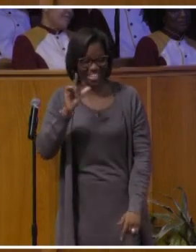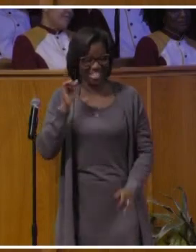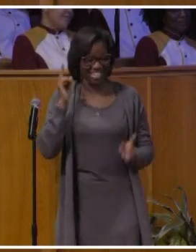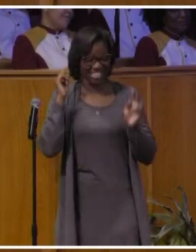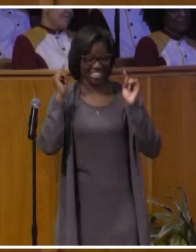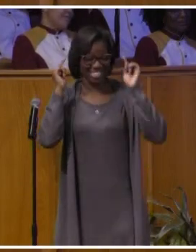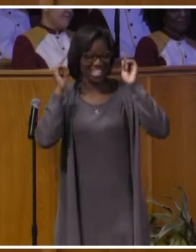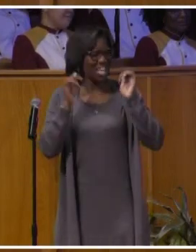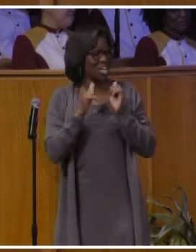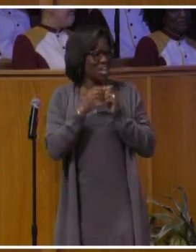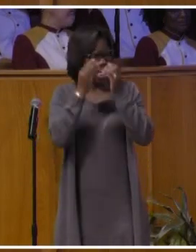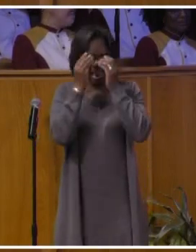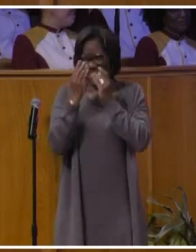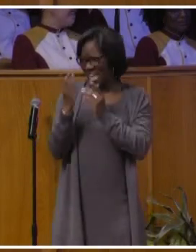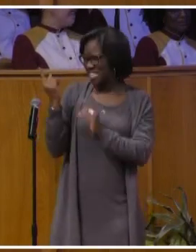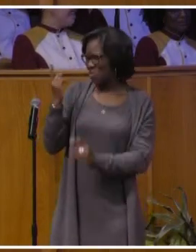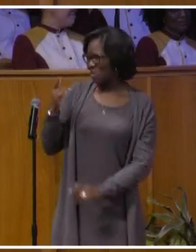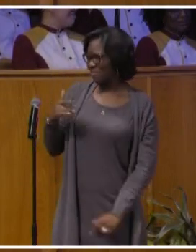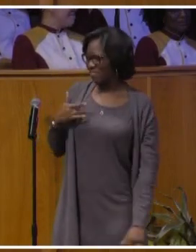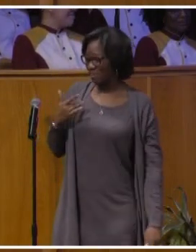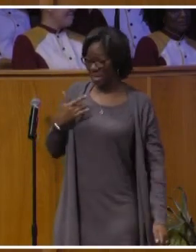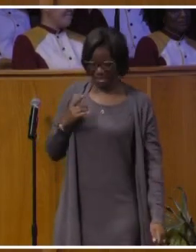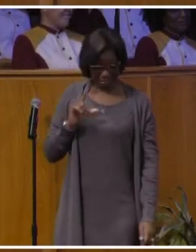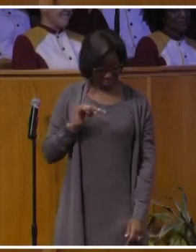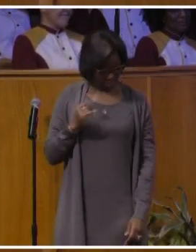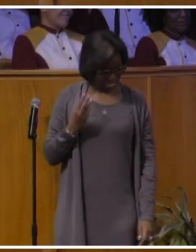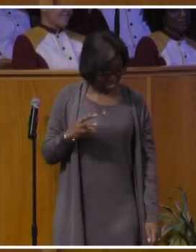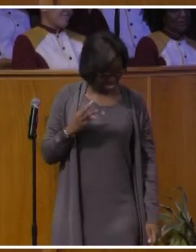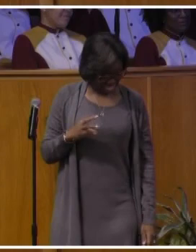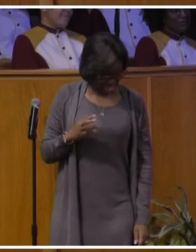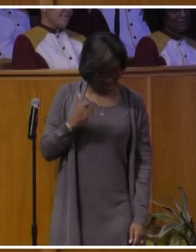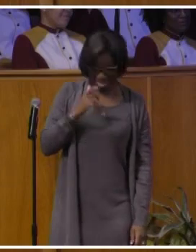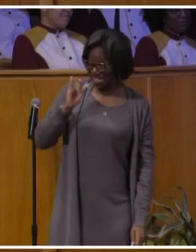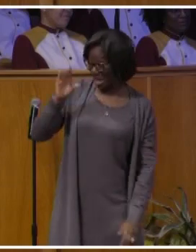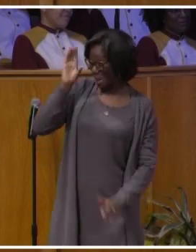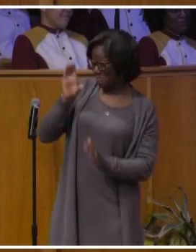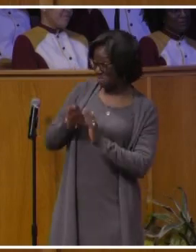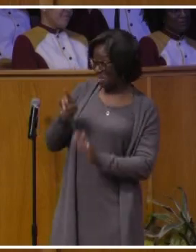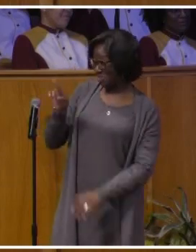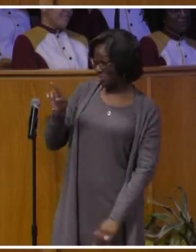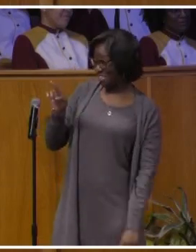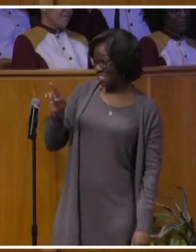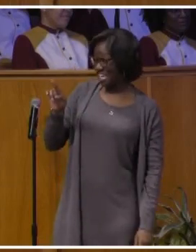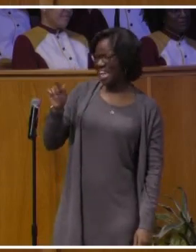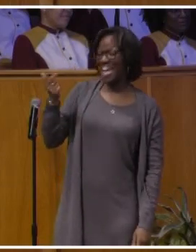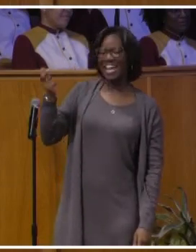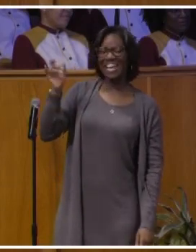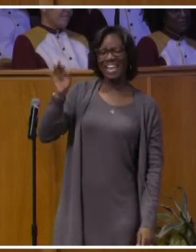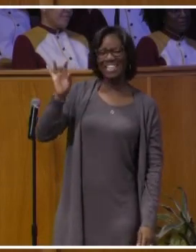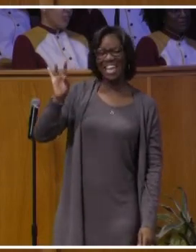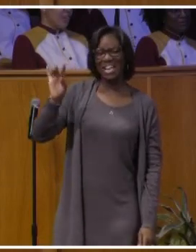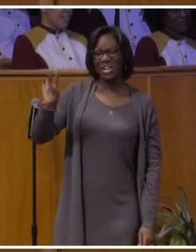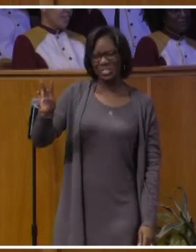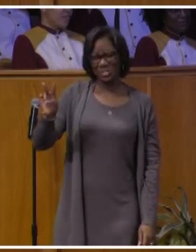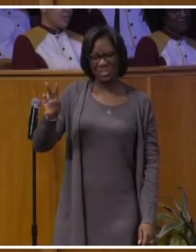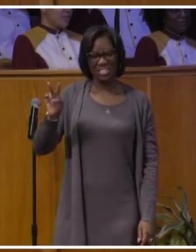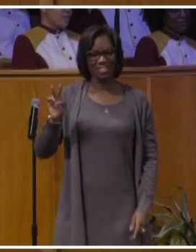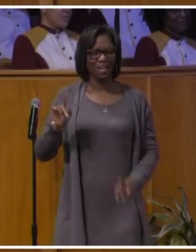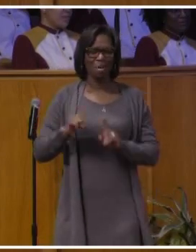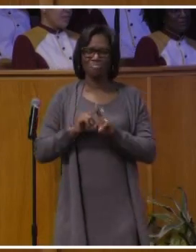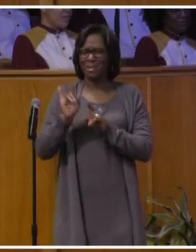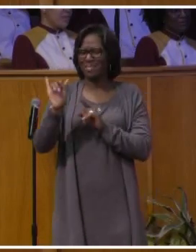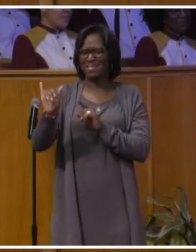And you gonna let somebody make you feel bad in 2016 because you had a jerry curl in 82. Listen,